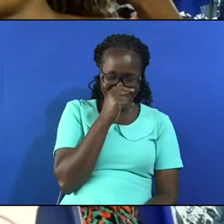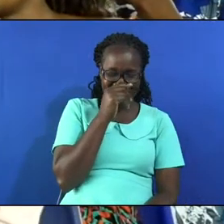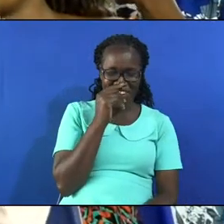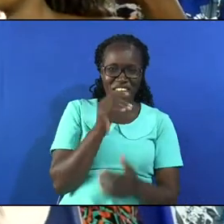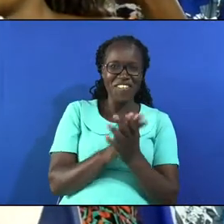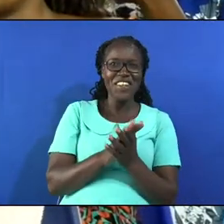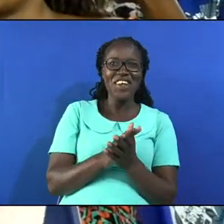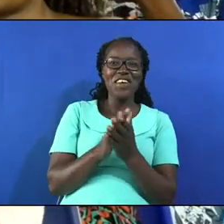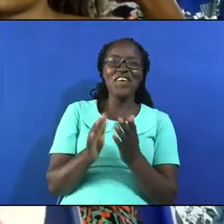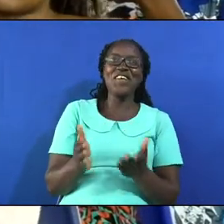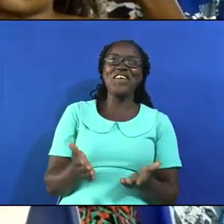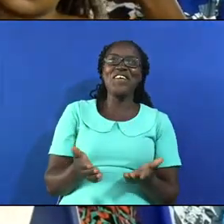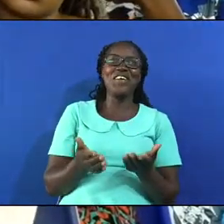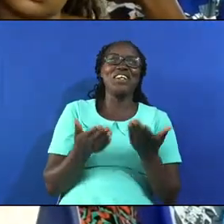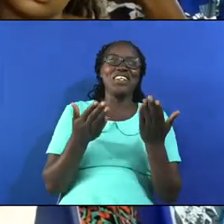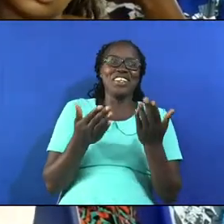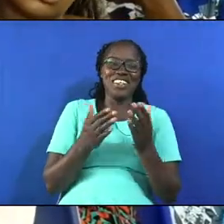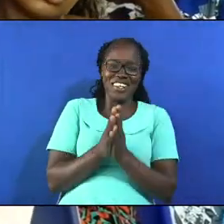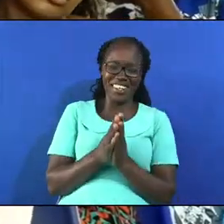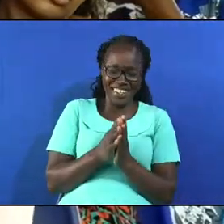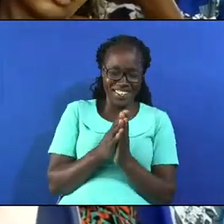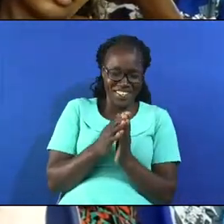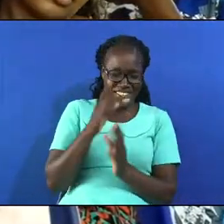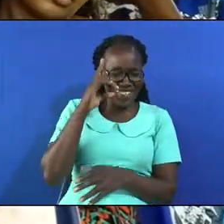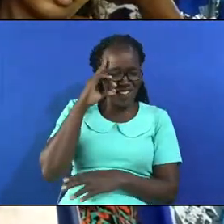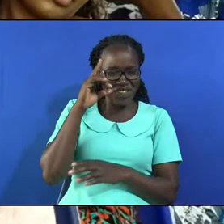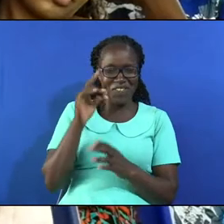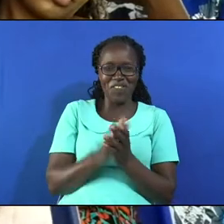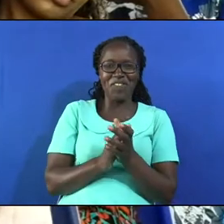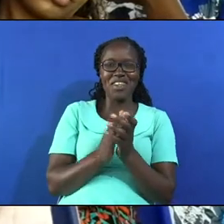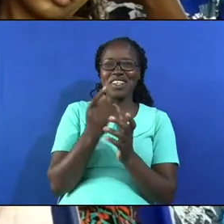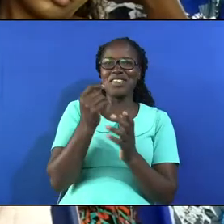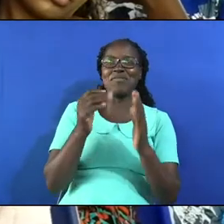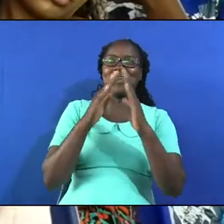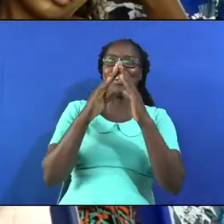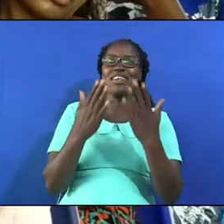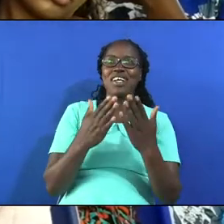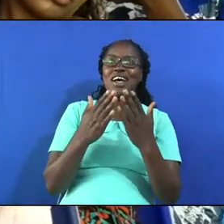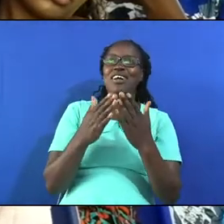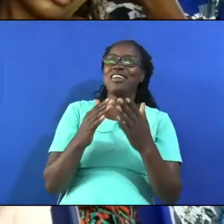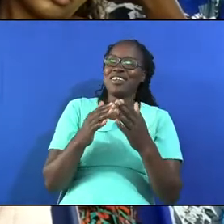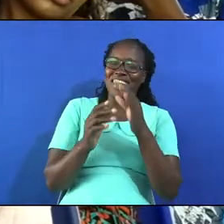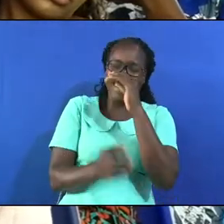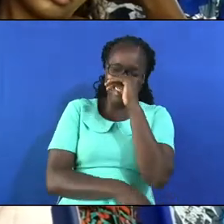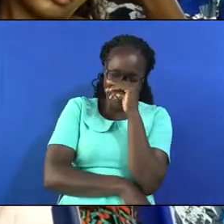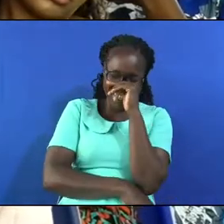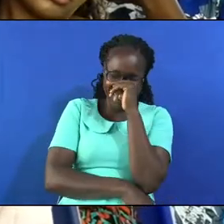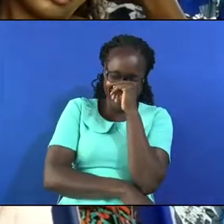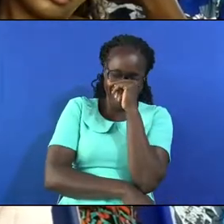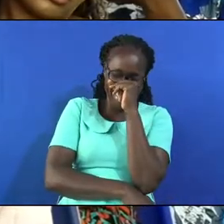You are limping and you live in a bed sitter. There is no space to slide.